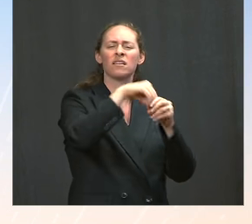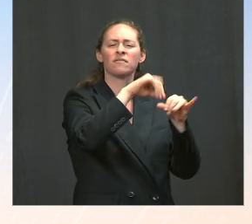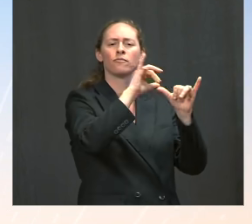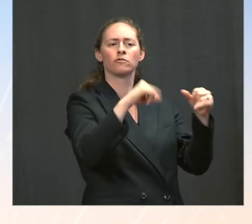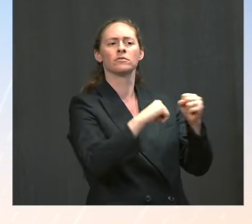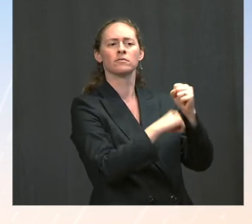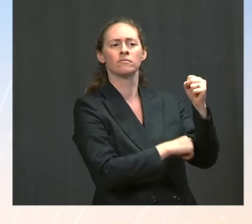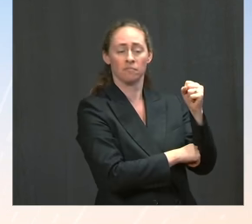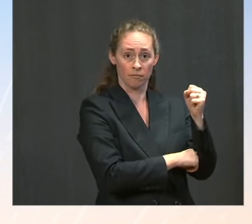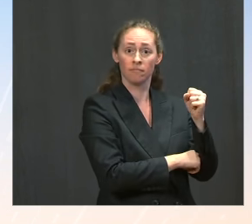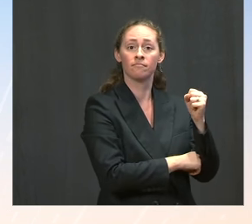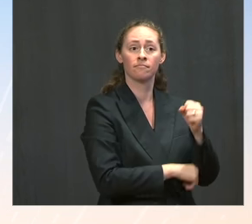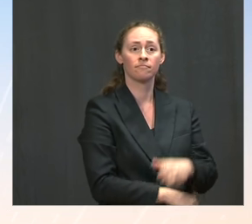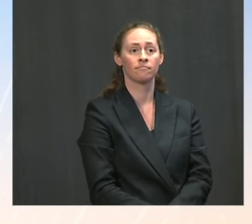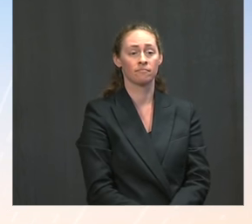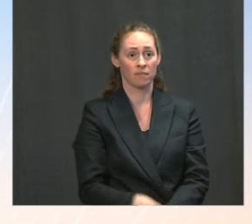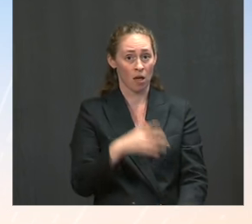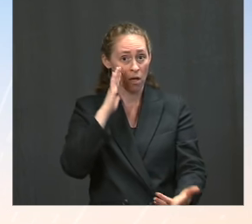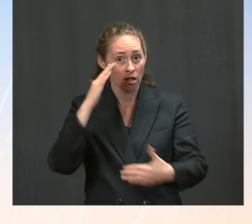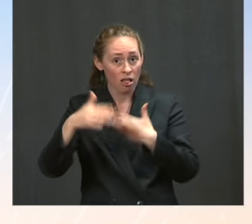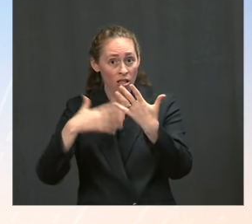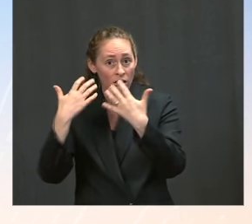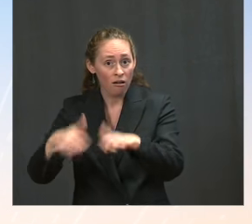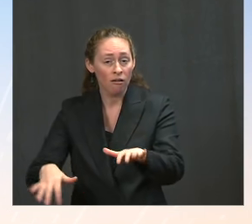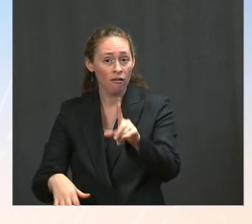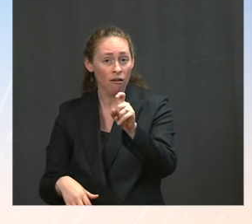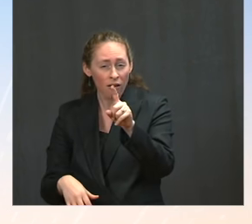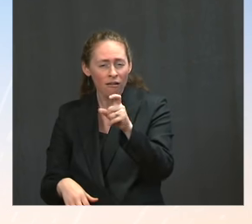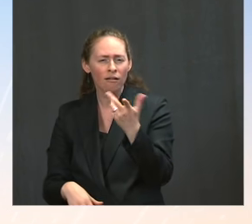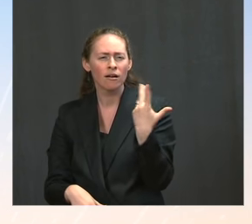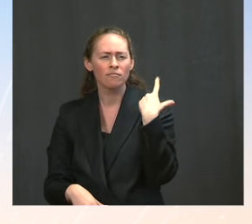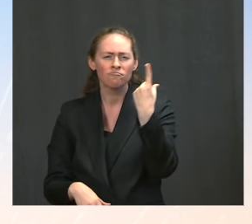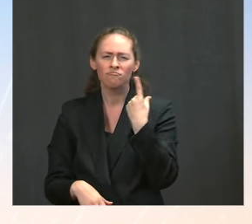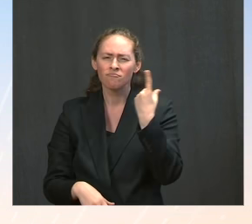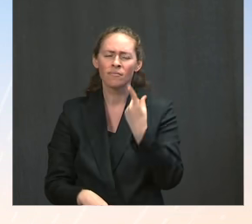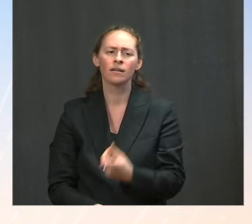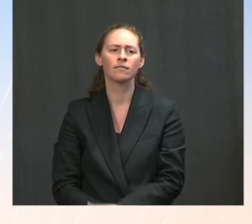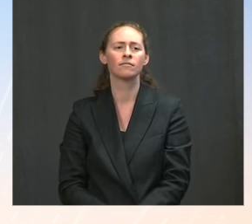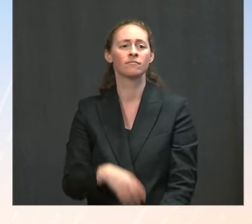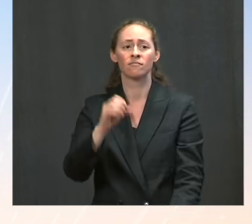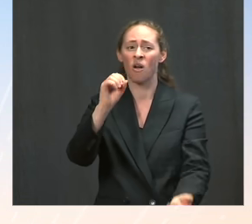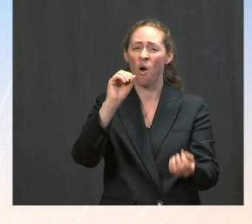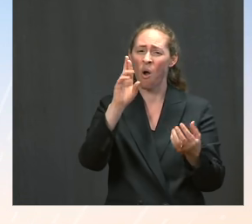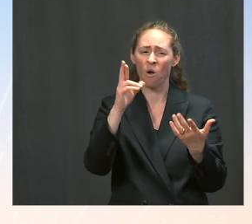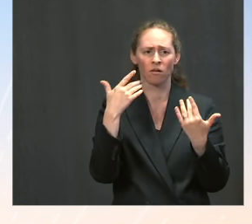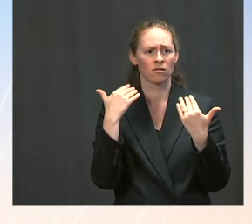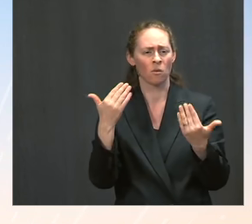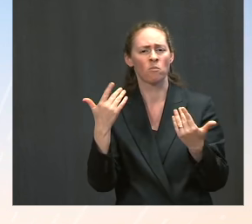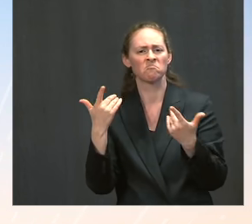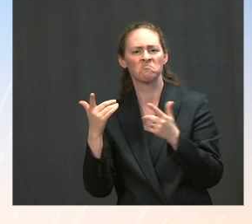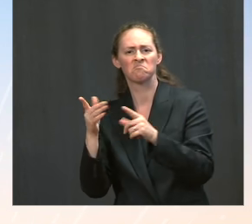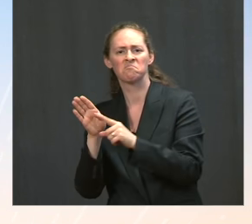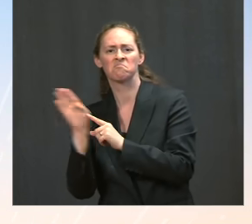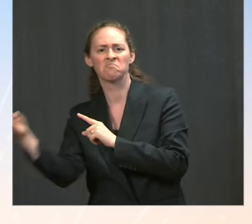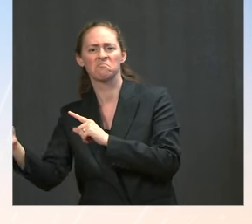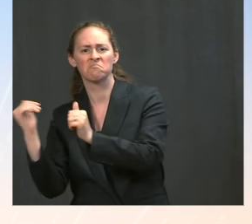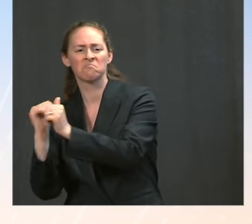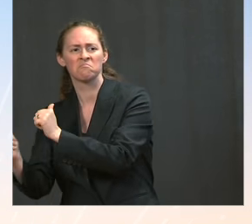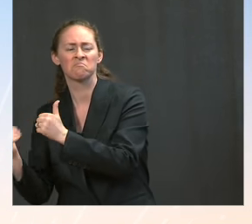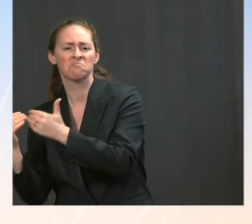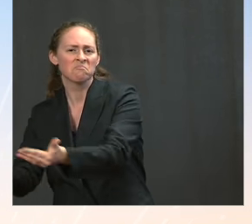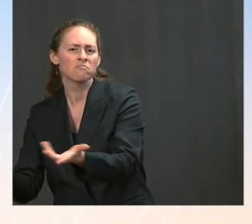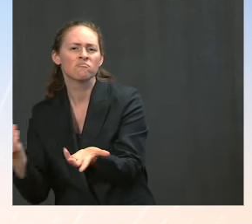Will anything get done, you know, that can't just be done through reconciliation, you know, once we get past this infrastructure thing?